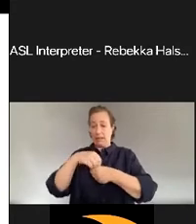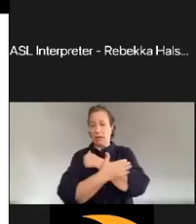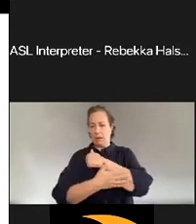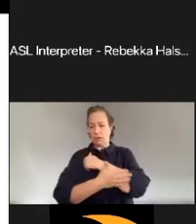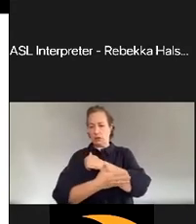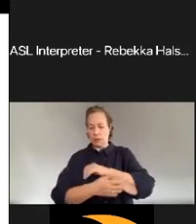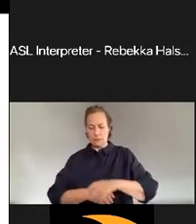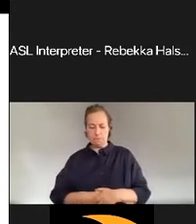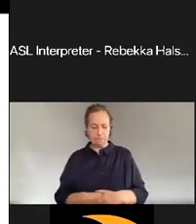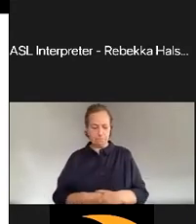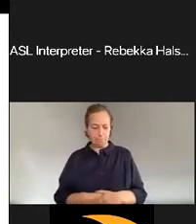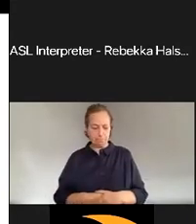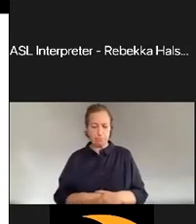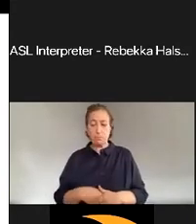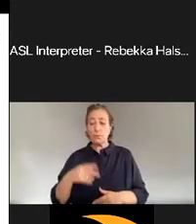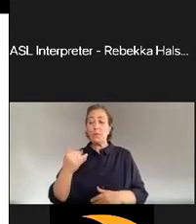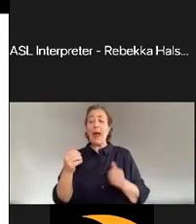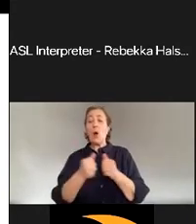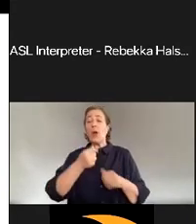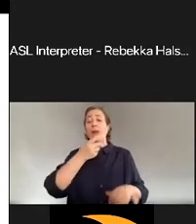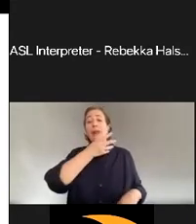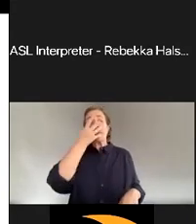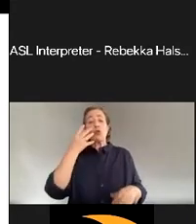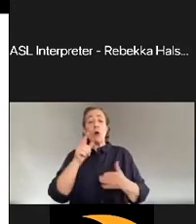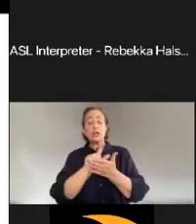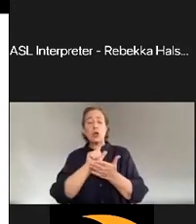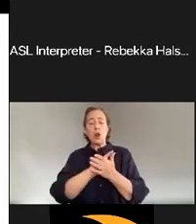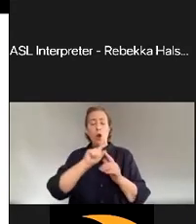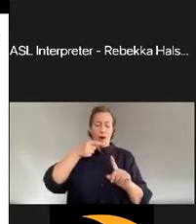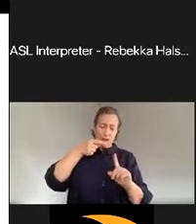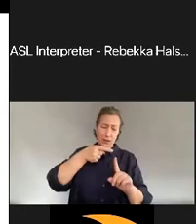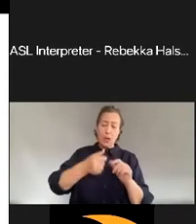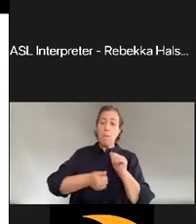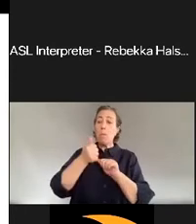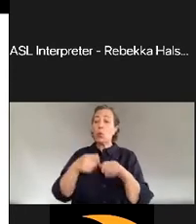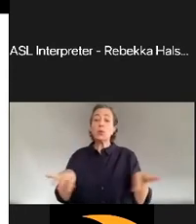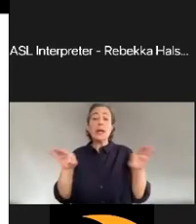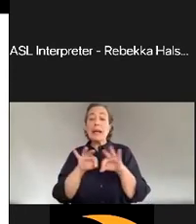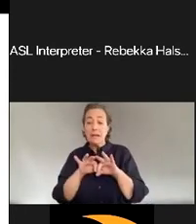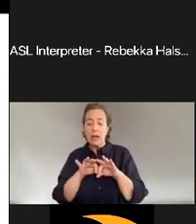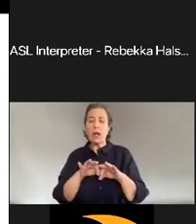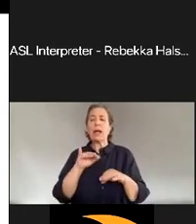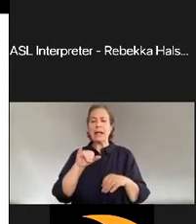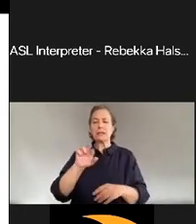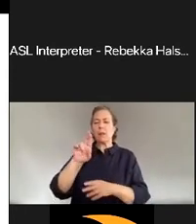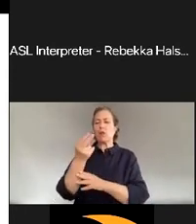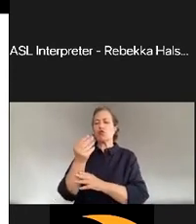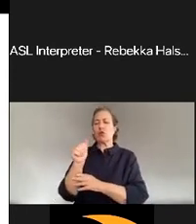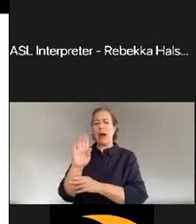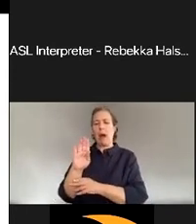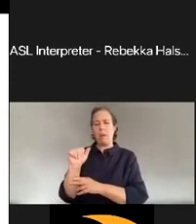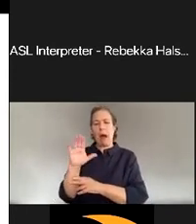of immigration law, the area that is most significant is probably the Rehabilitation Act and